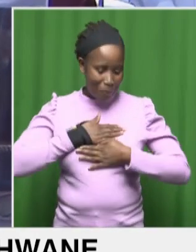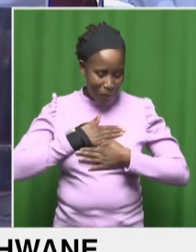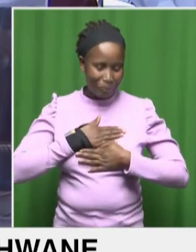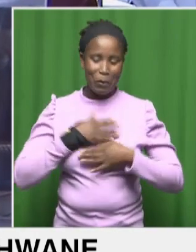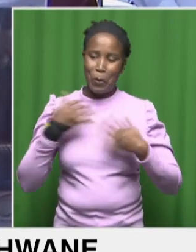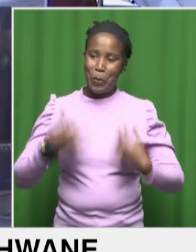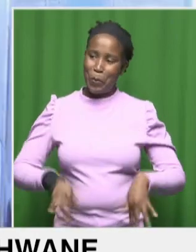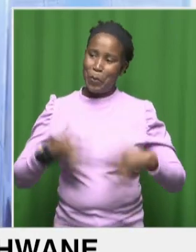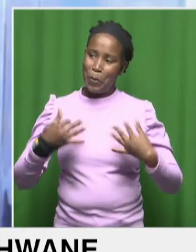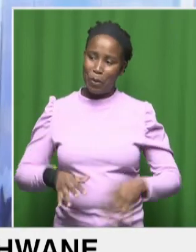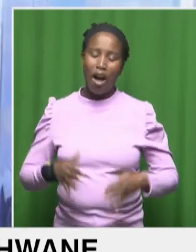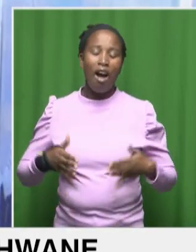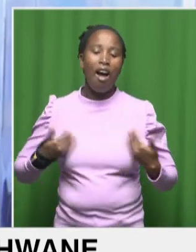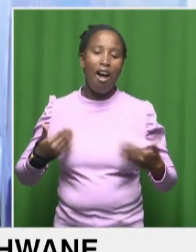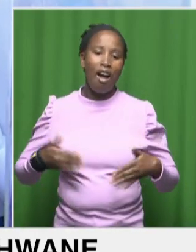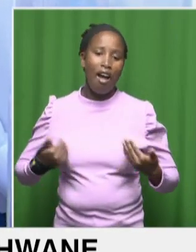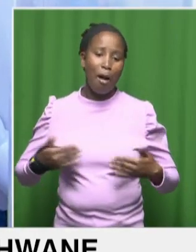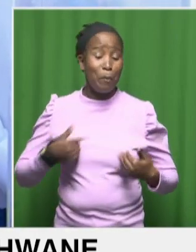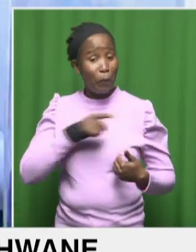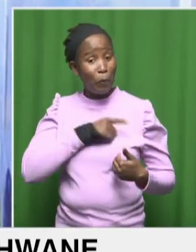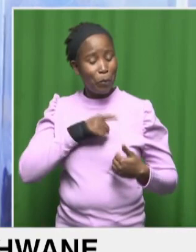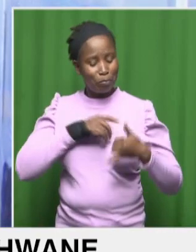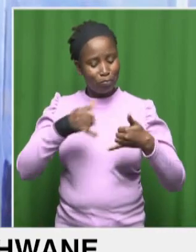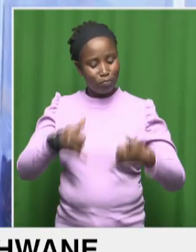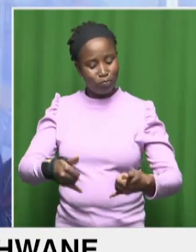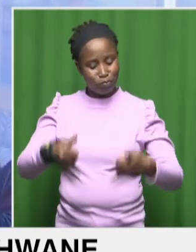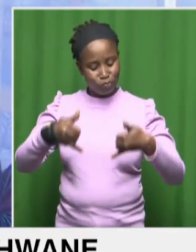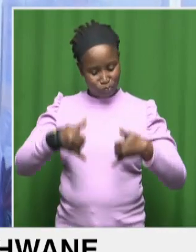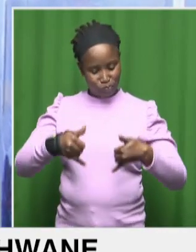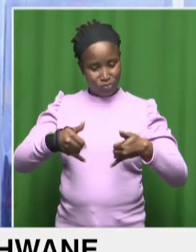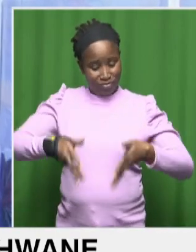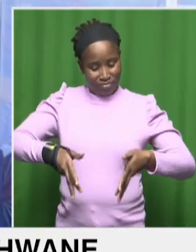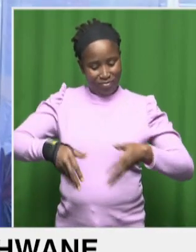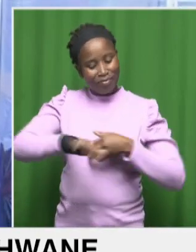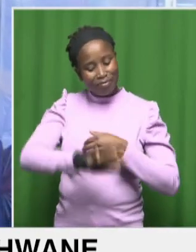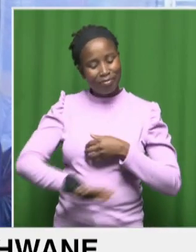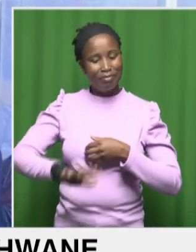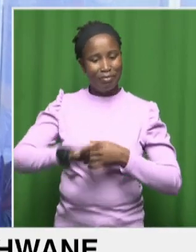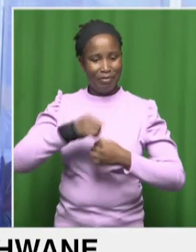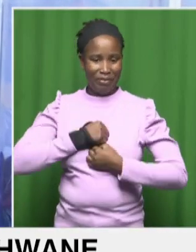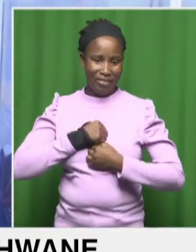exceedingly excited about having this trophy on our territory. And